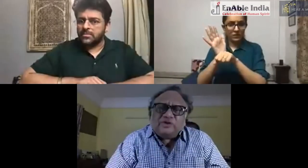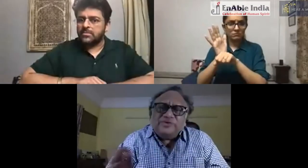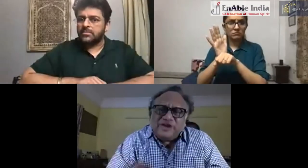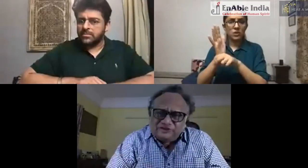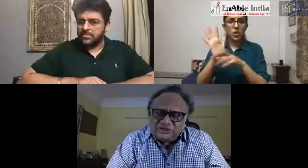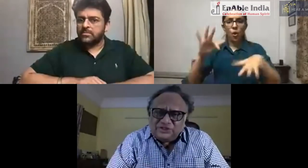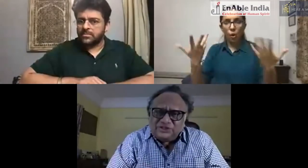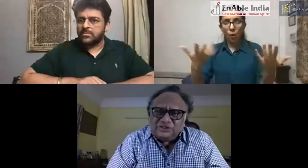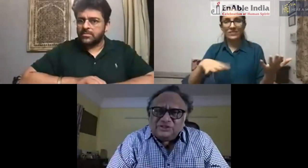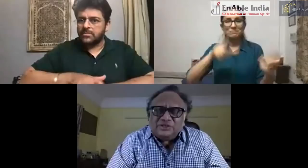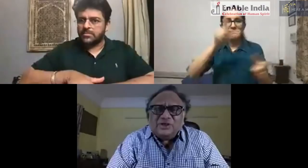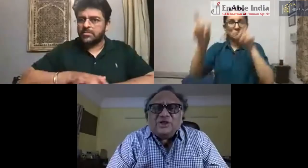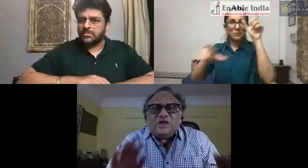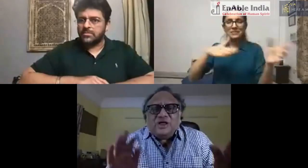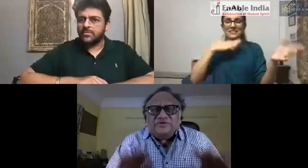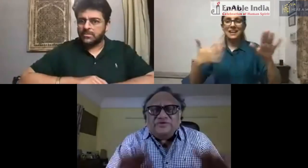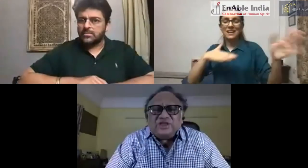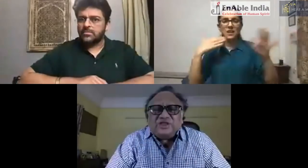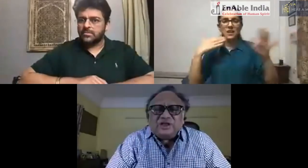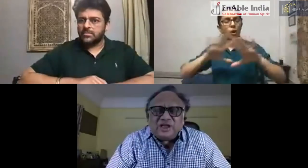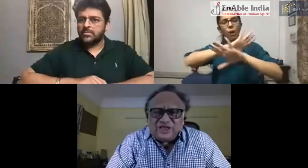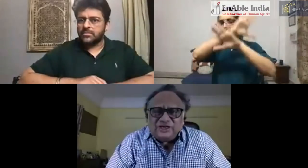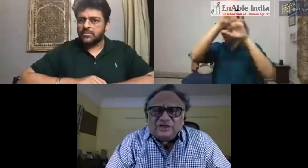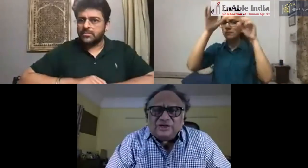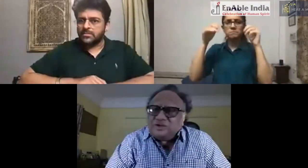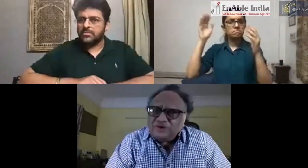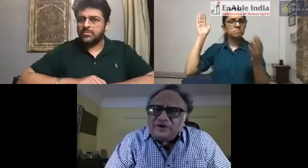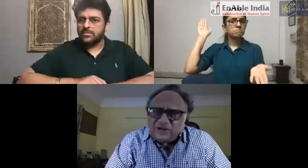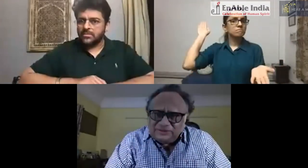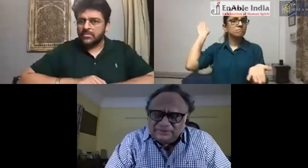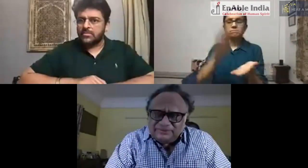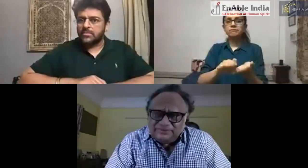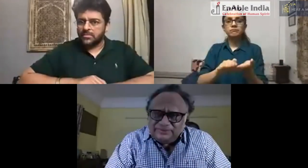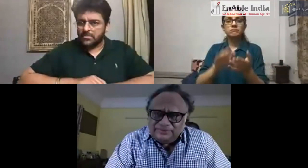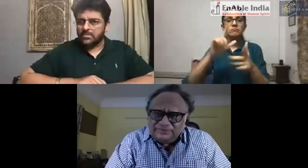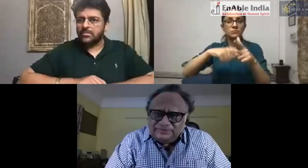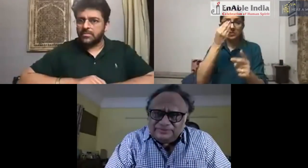number of deaths, everything had gone down.